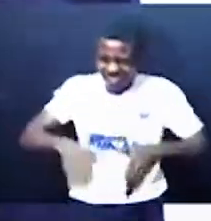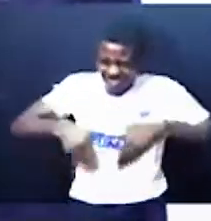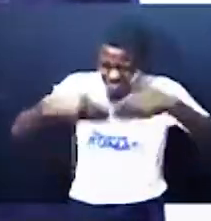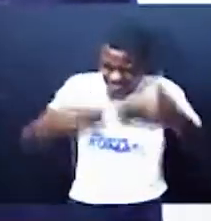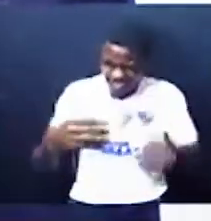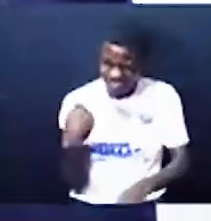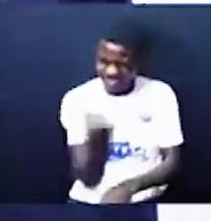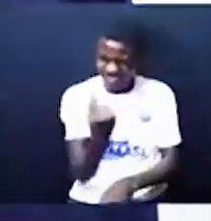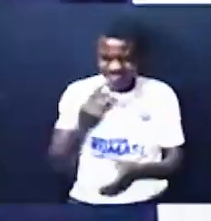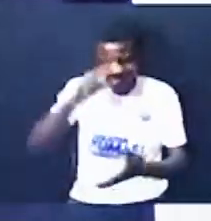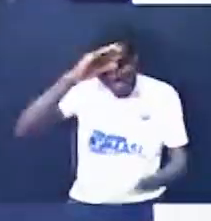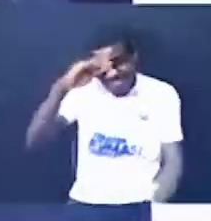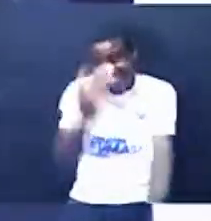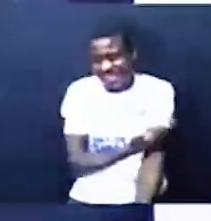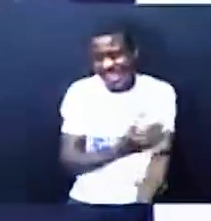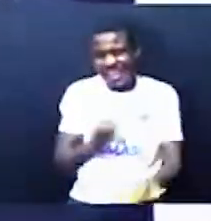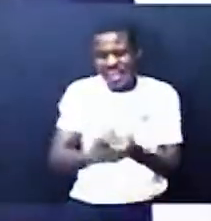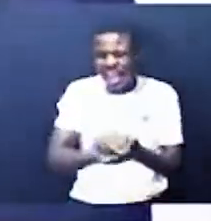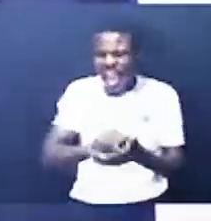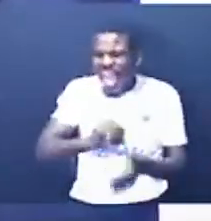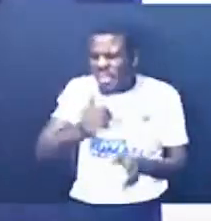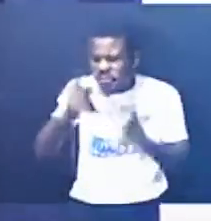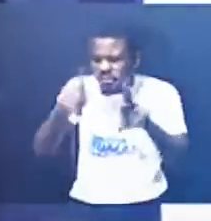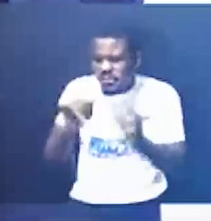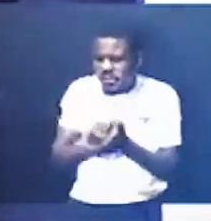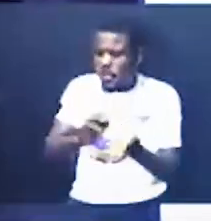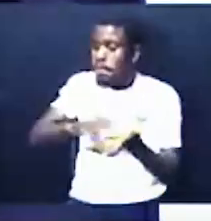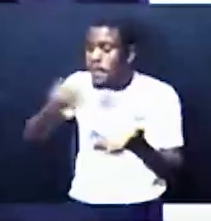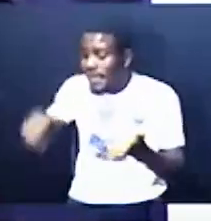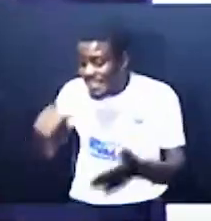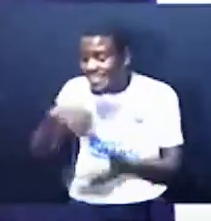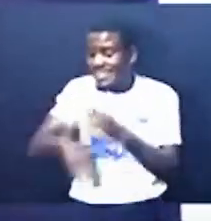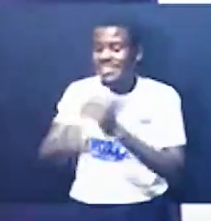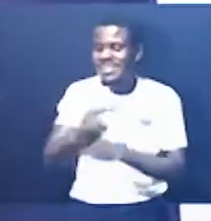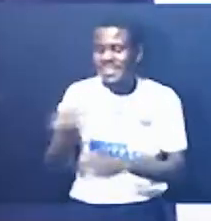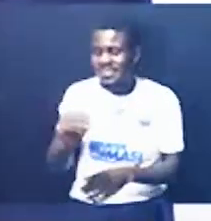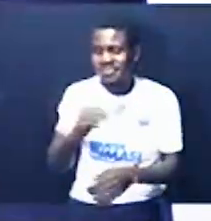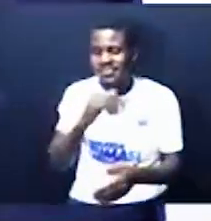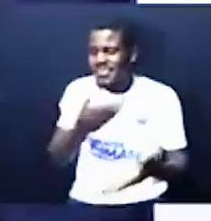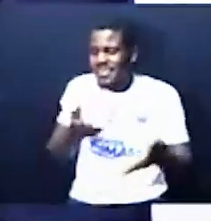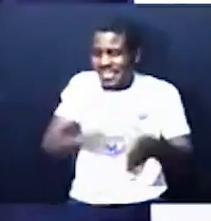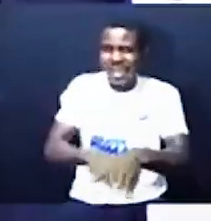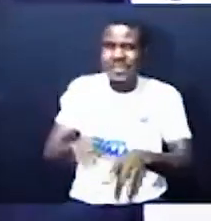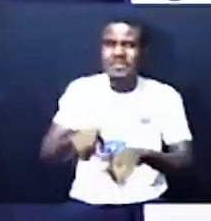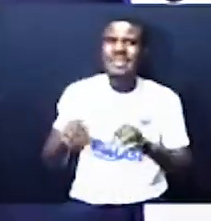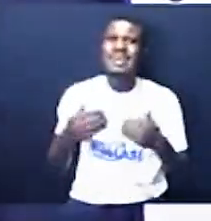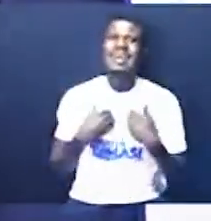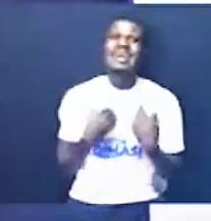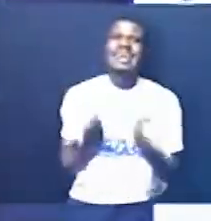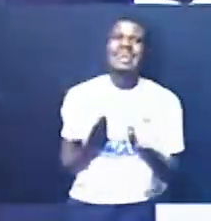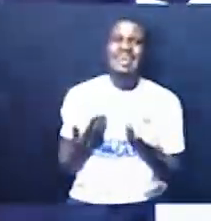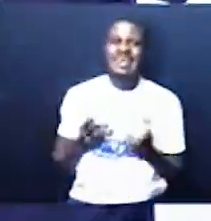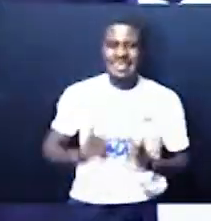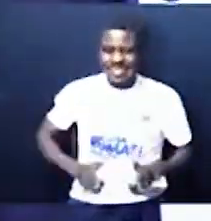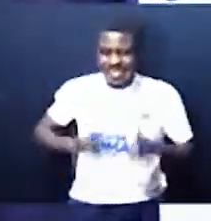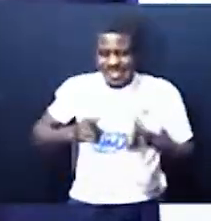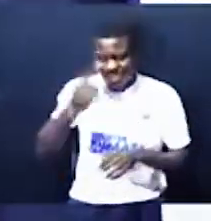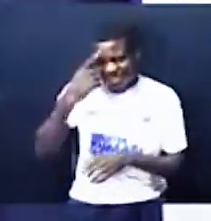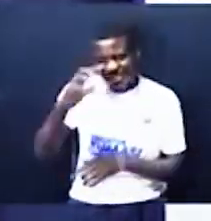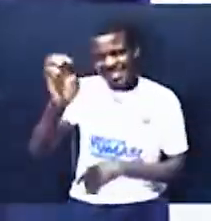That whosoever shall believe in him will not perish, but have eternal life. The